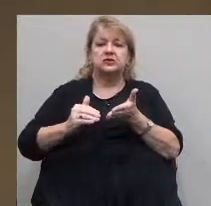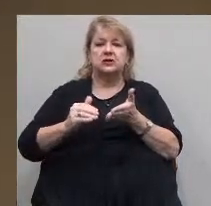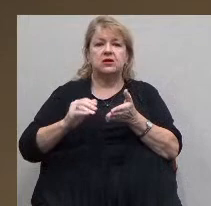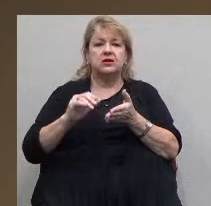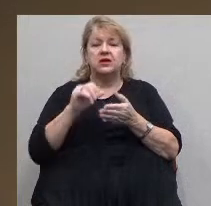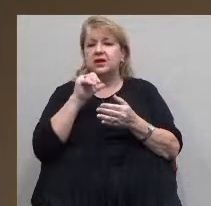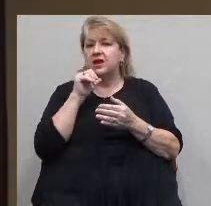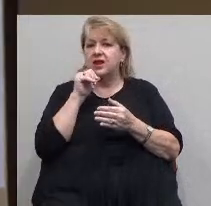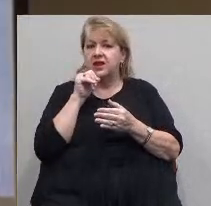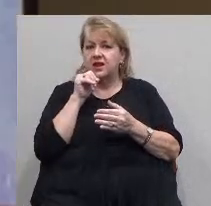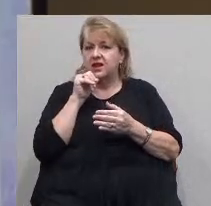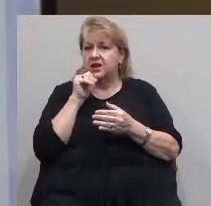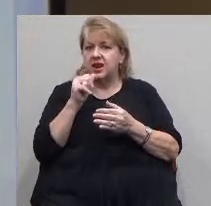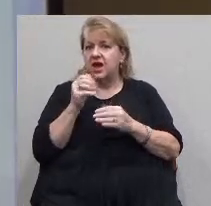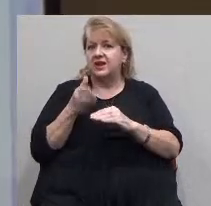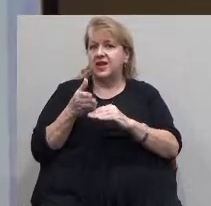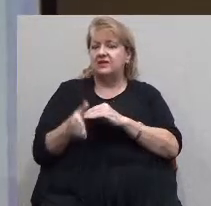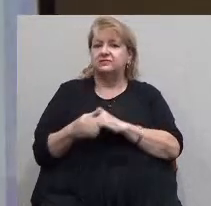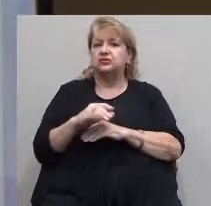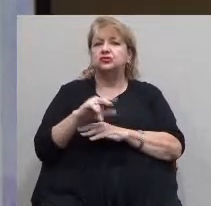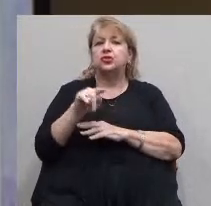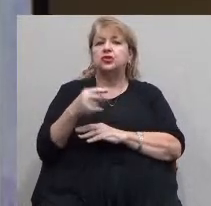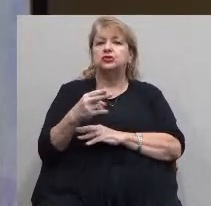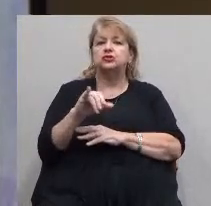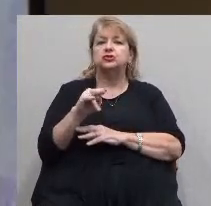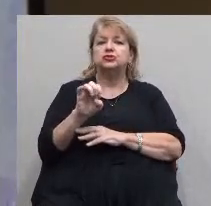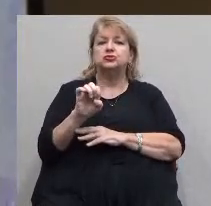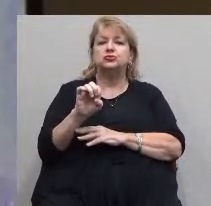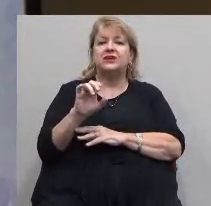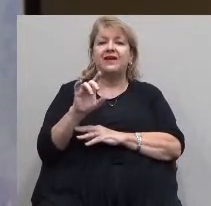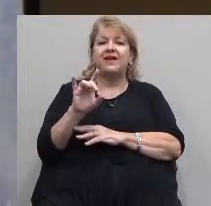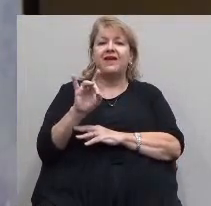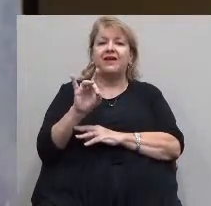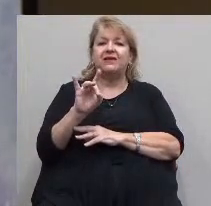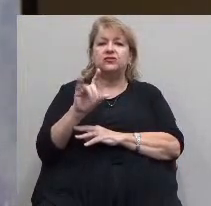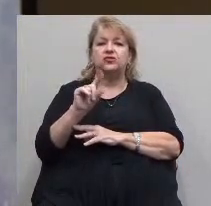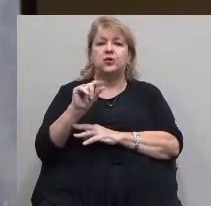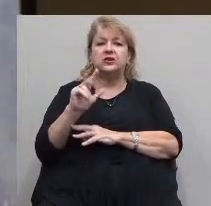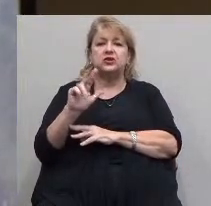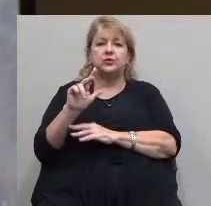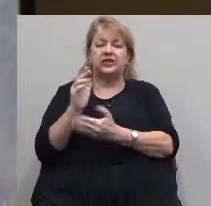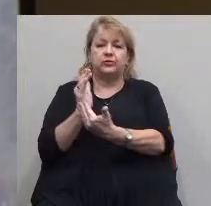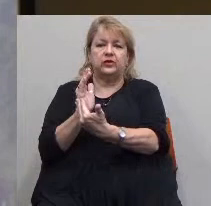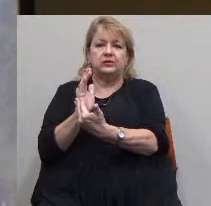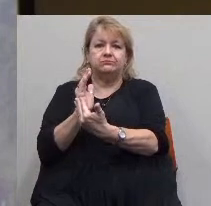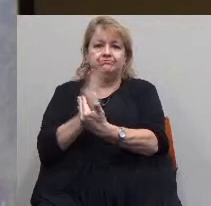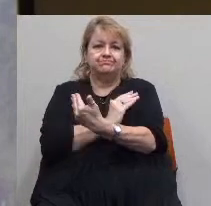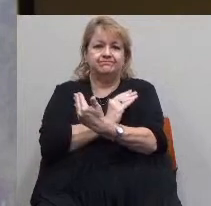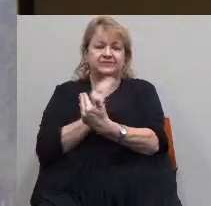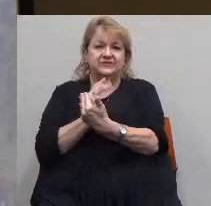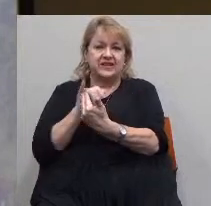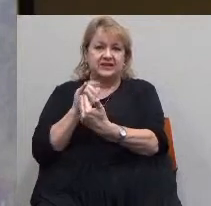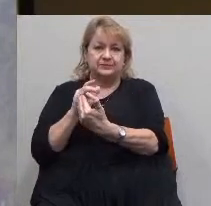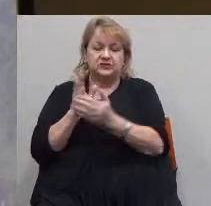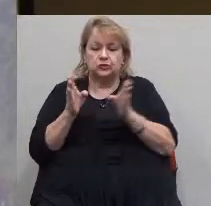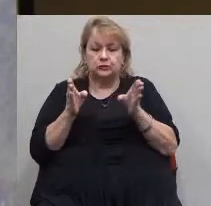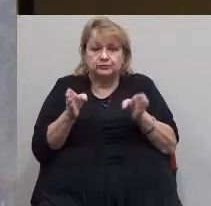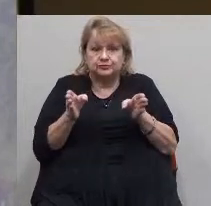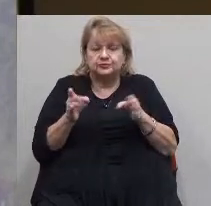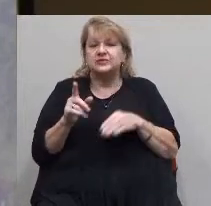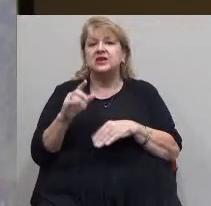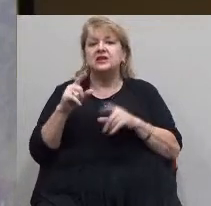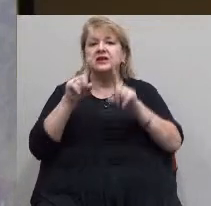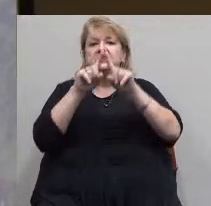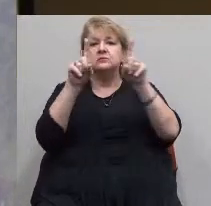no later than 6 p.m. on Thursday, June 8th, 2023. You'll see the different boxes that are laid out here. A lot of